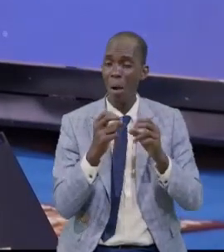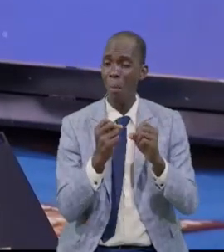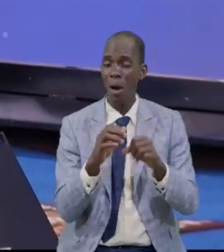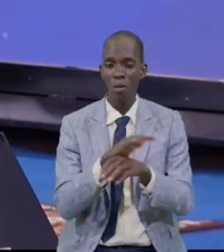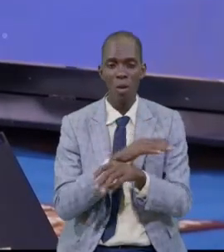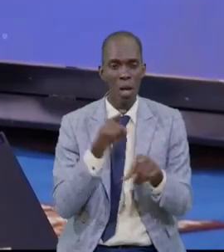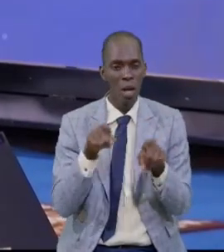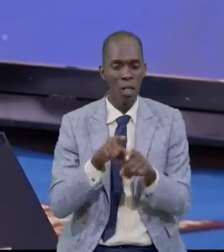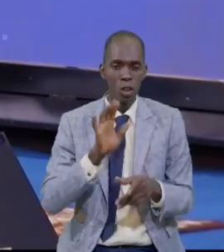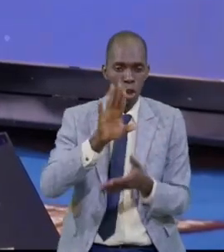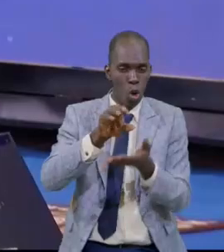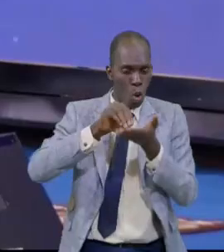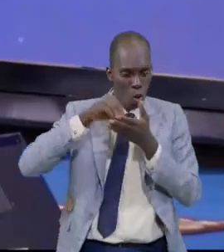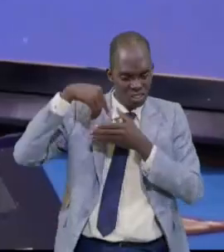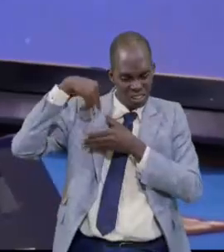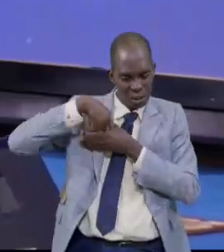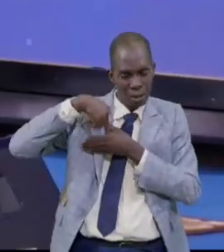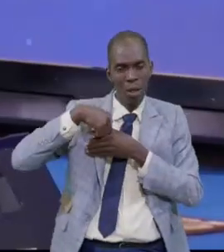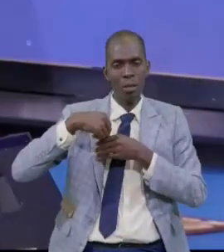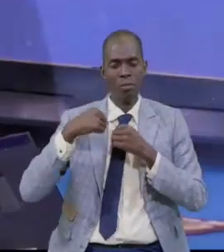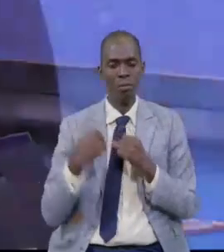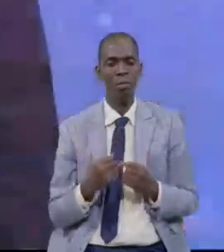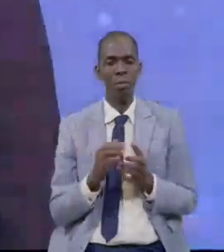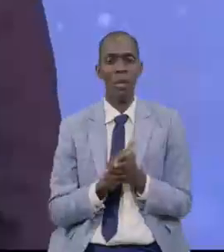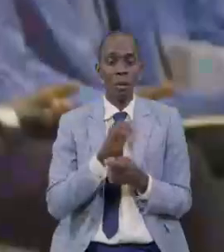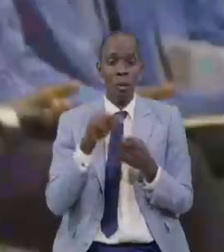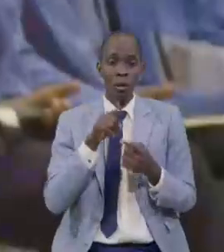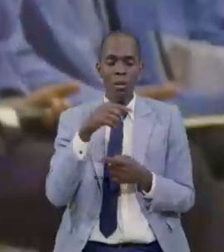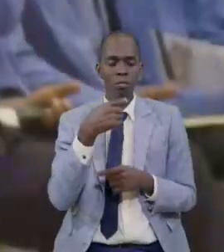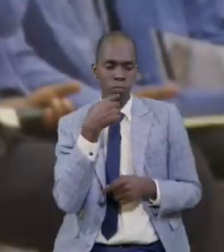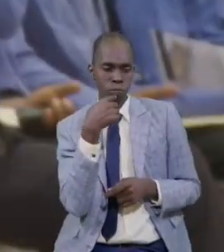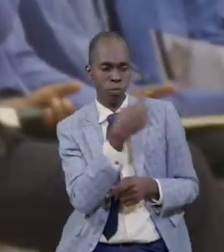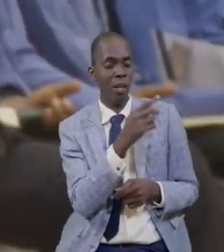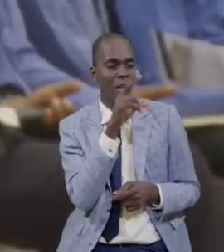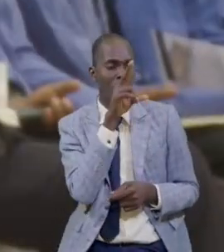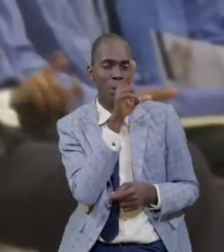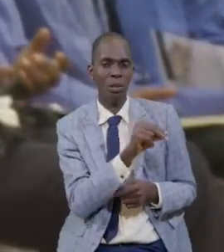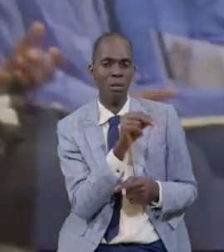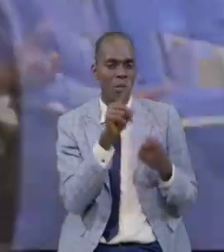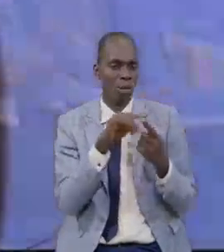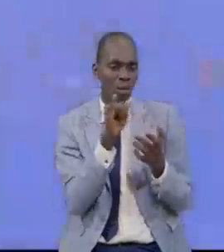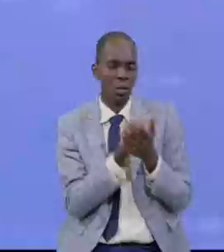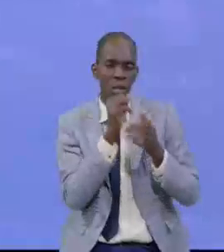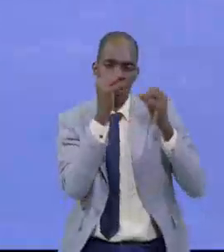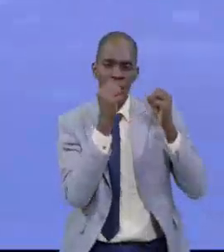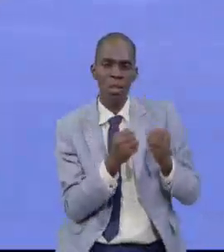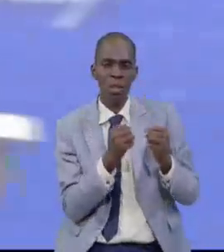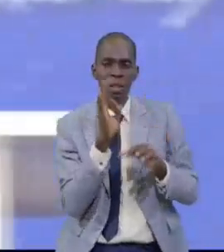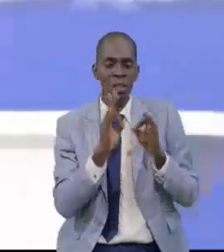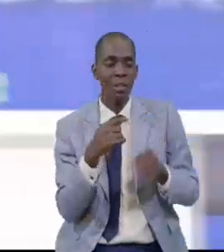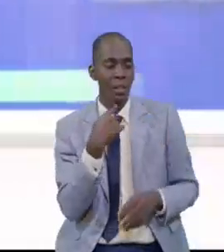man. When you say no to that power, to that